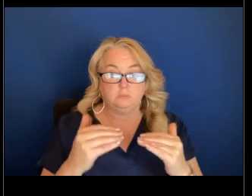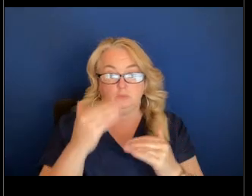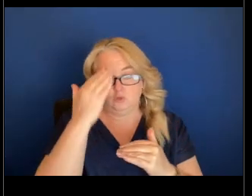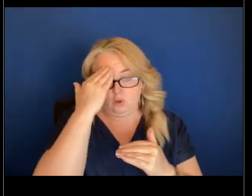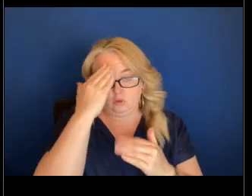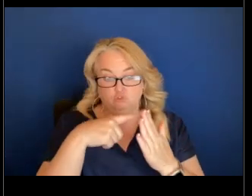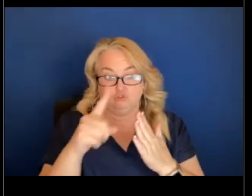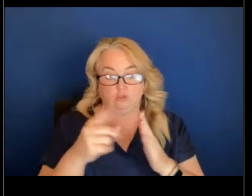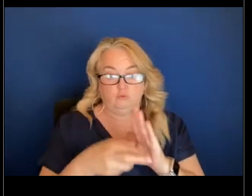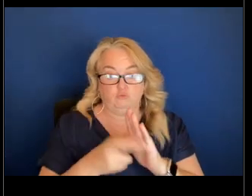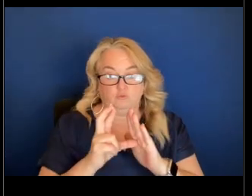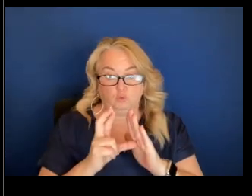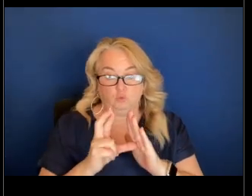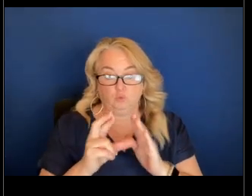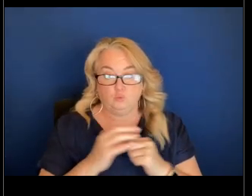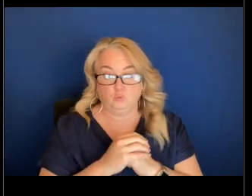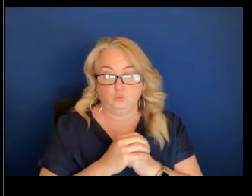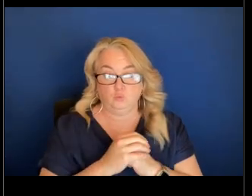review.